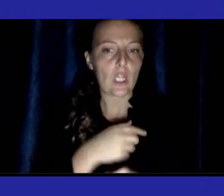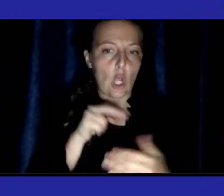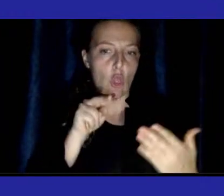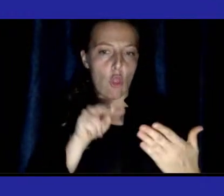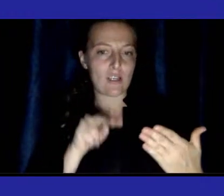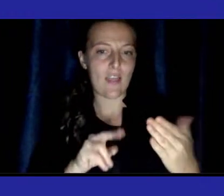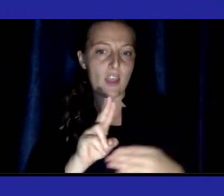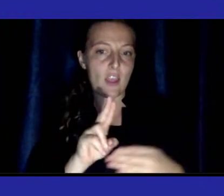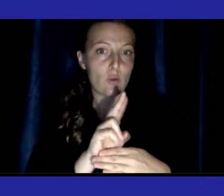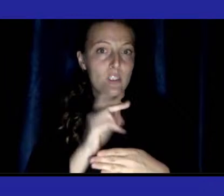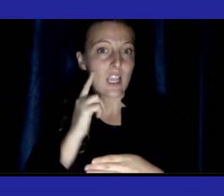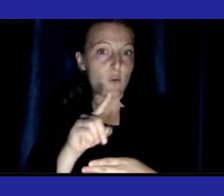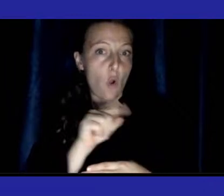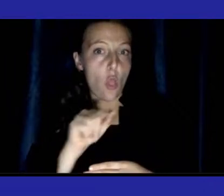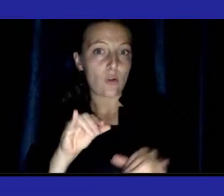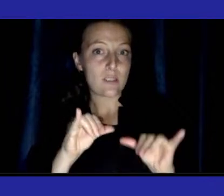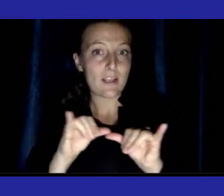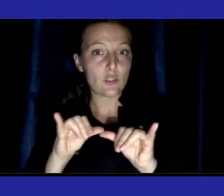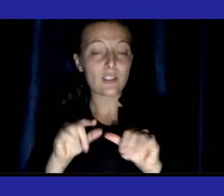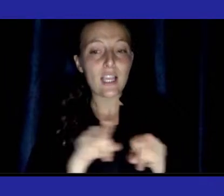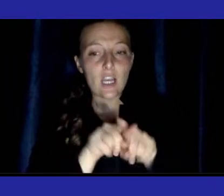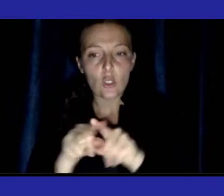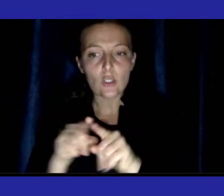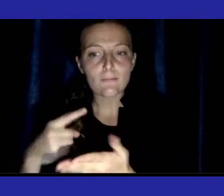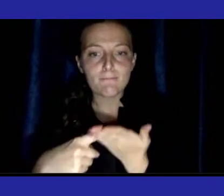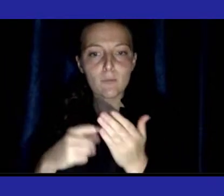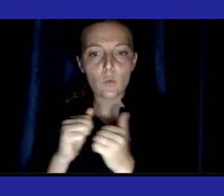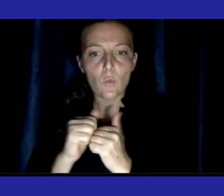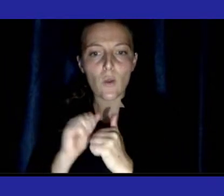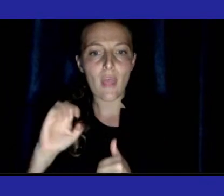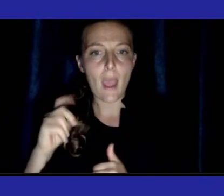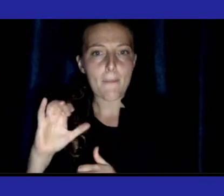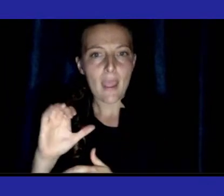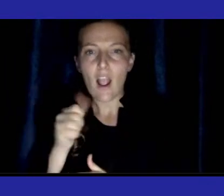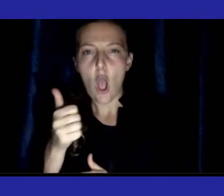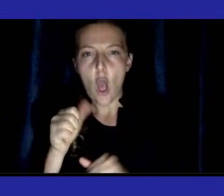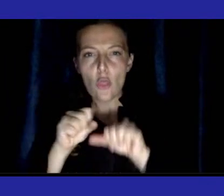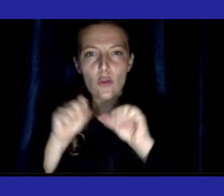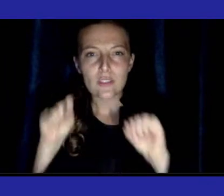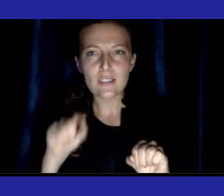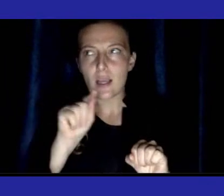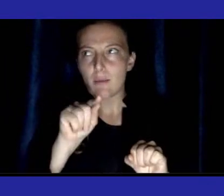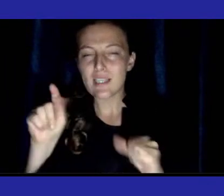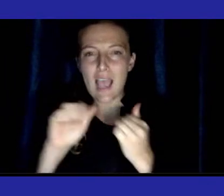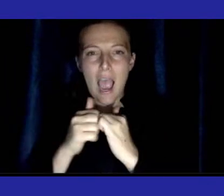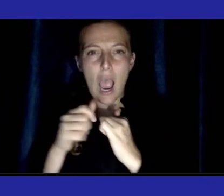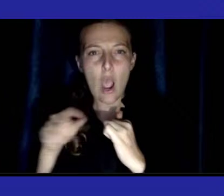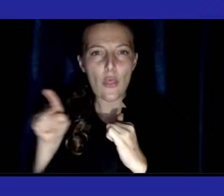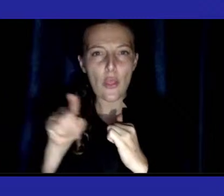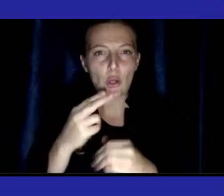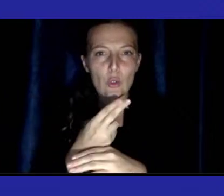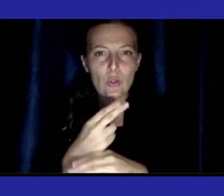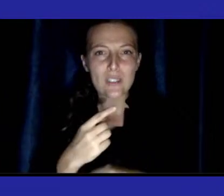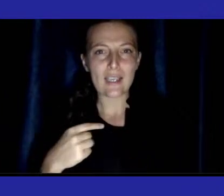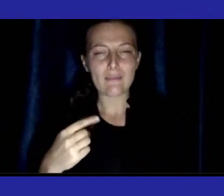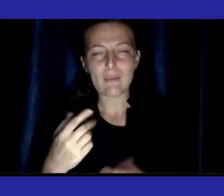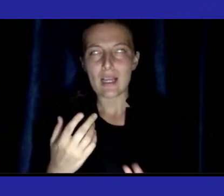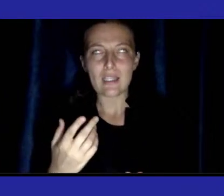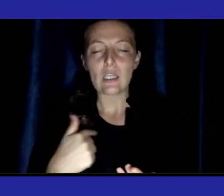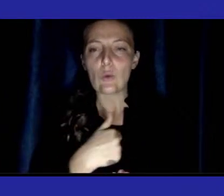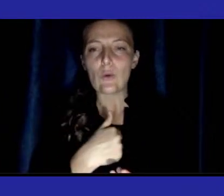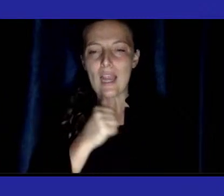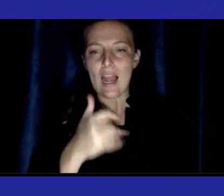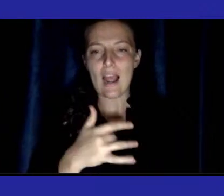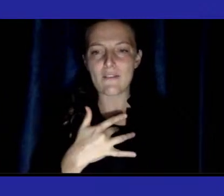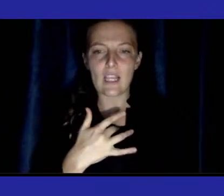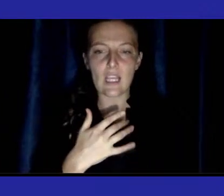systems, how they're tracking it, how they're using it. We didn't feel like there was one good utilization metric to replace the activation yet, but that was, right,